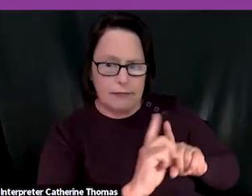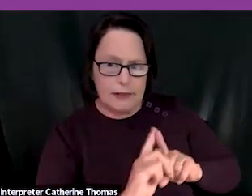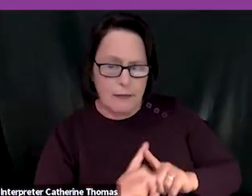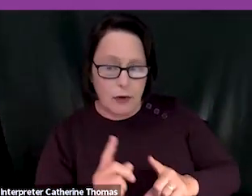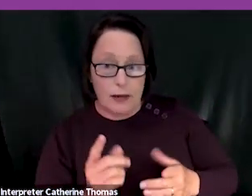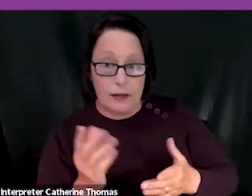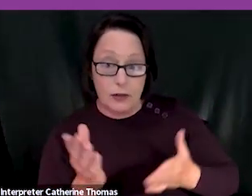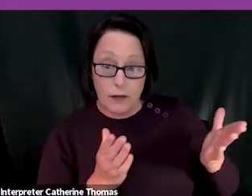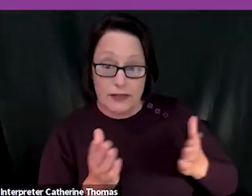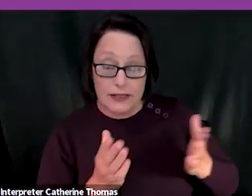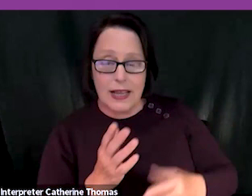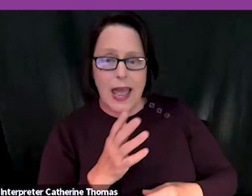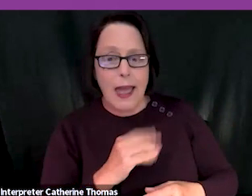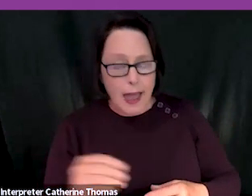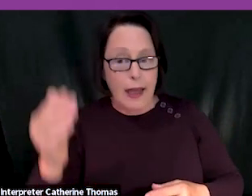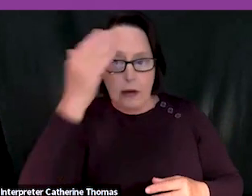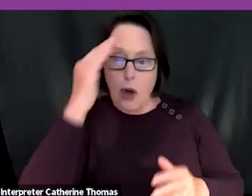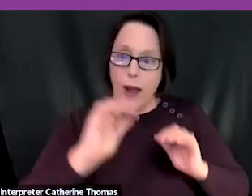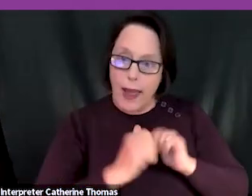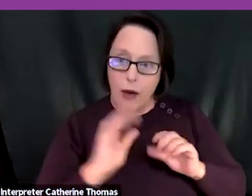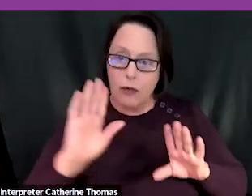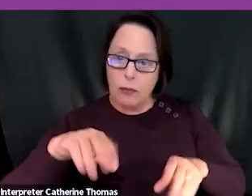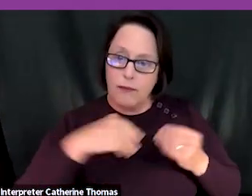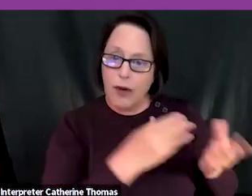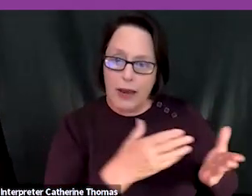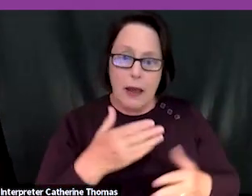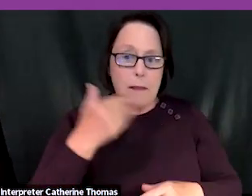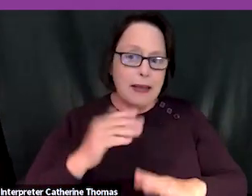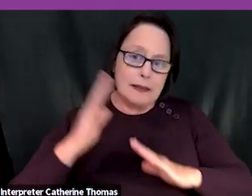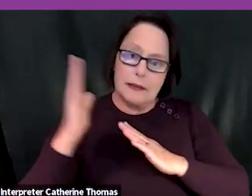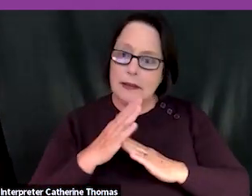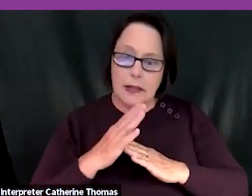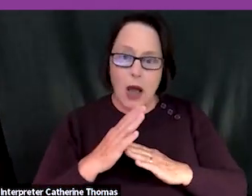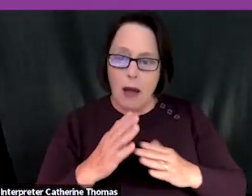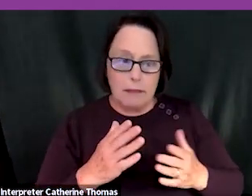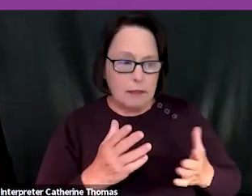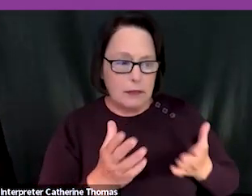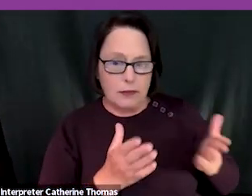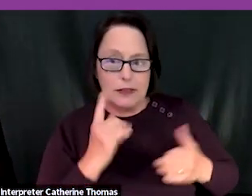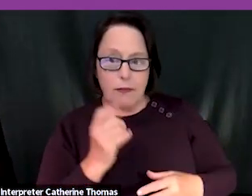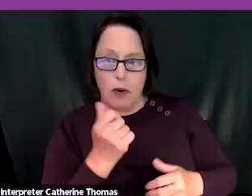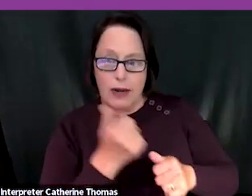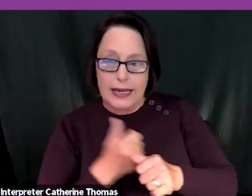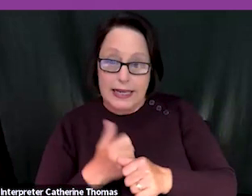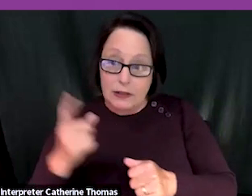DCYF and how to provide the best fitting needs for each of them.